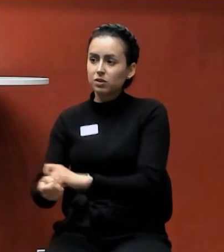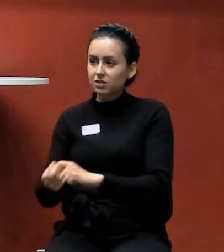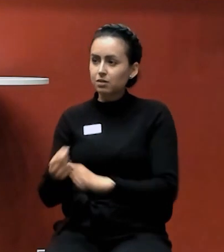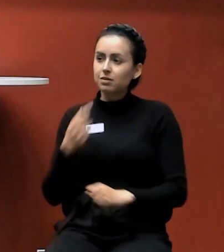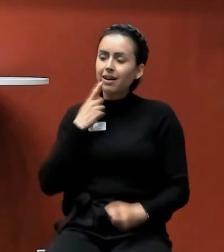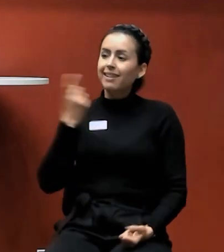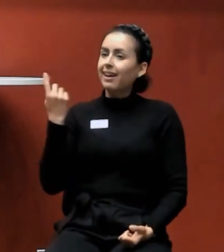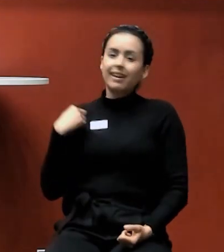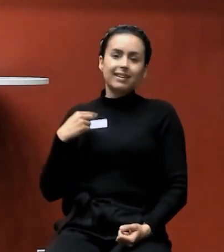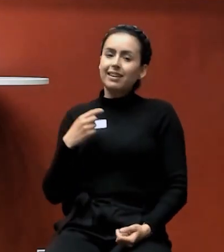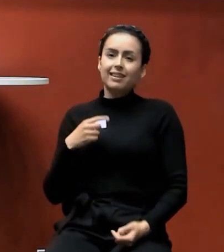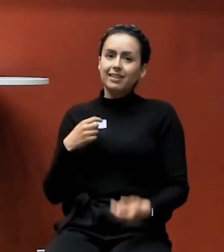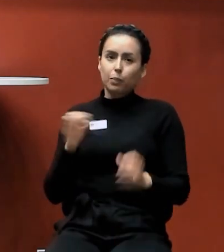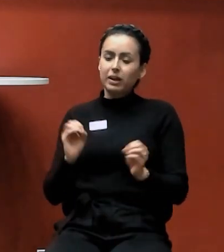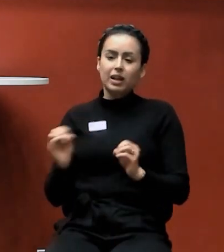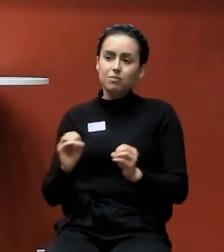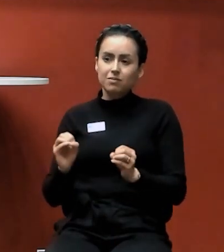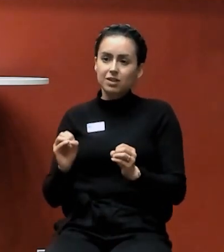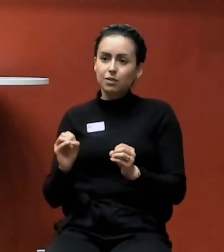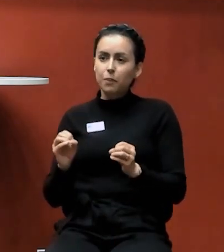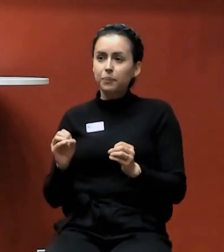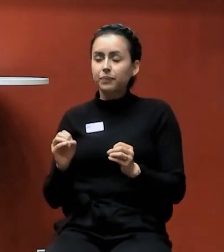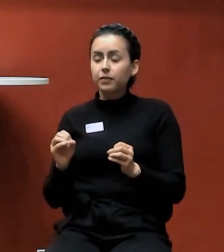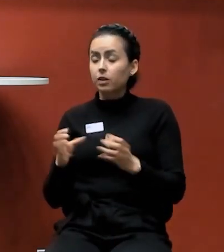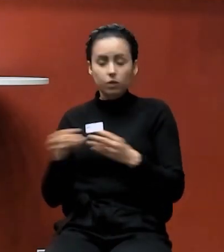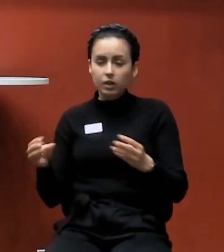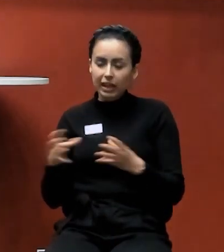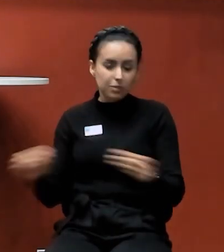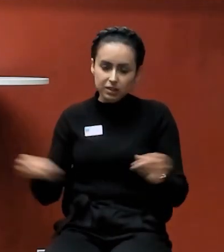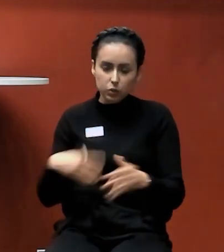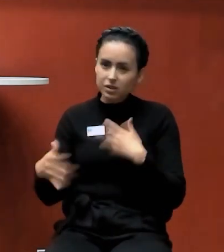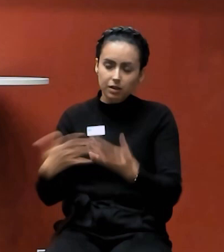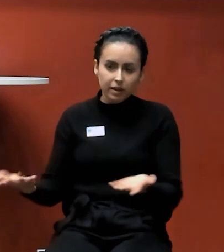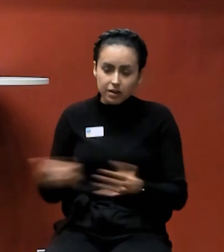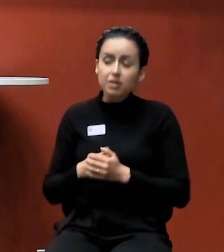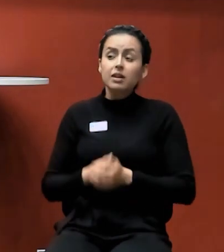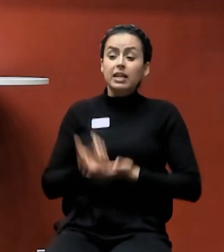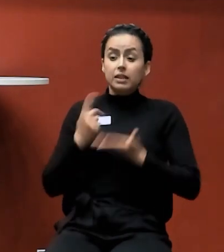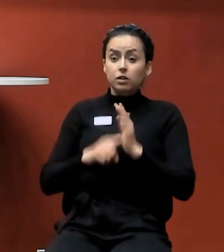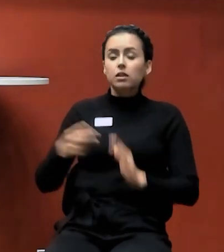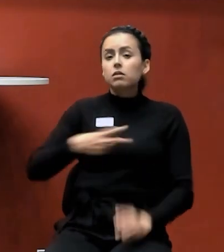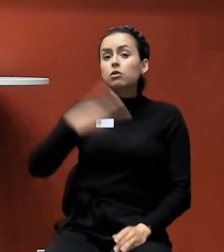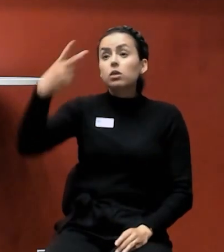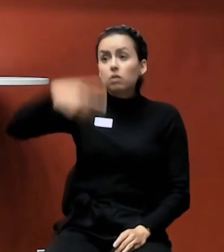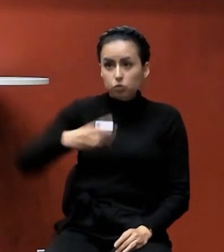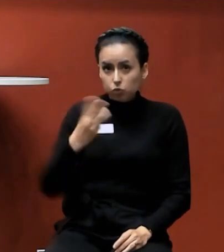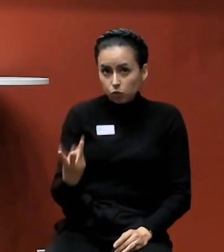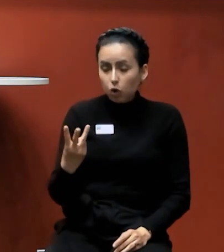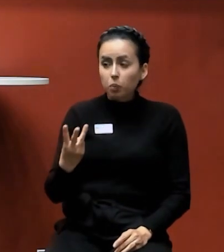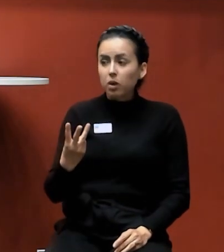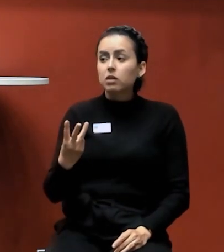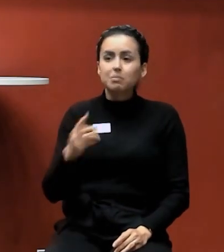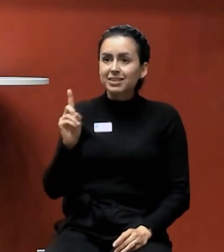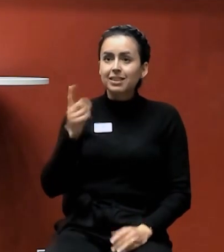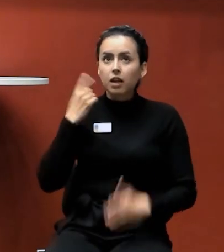that. Exactly. You know, like, can we also, like, think about what does it mean in 2023 to still be an artist and,